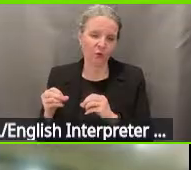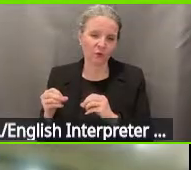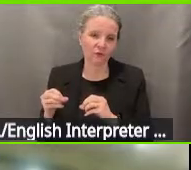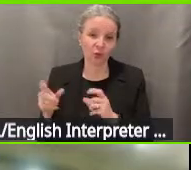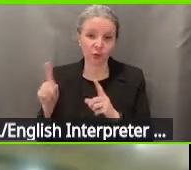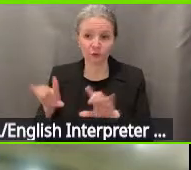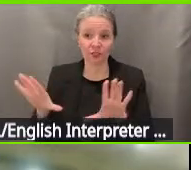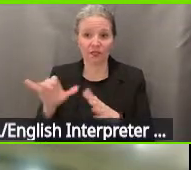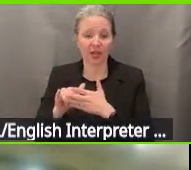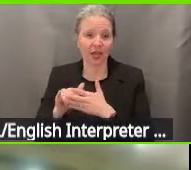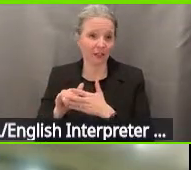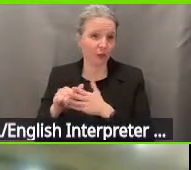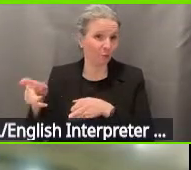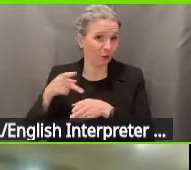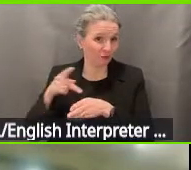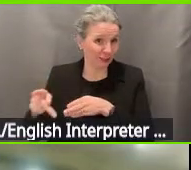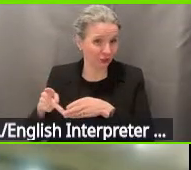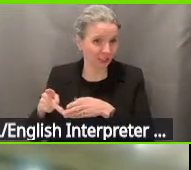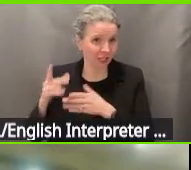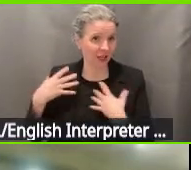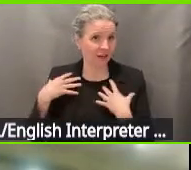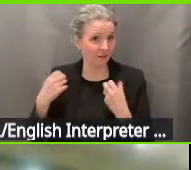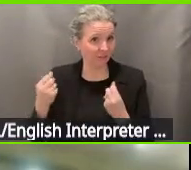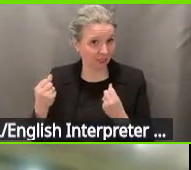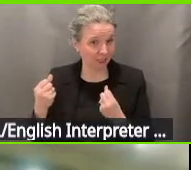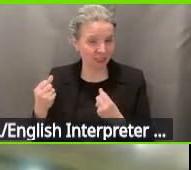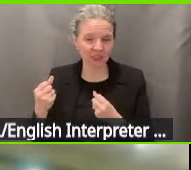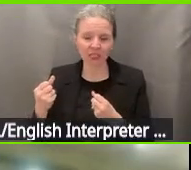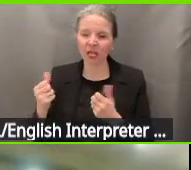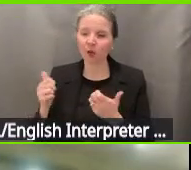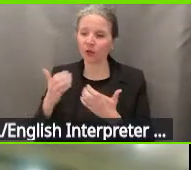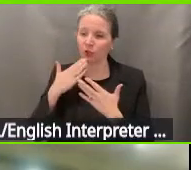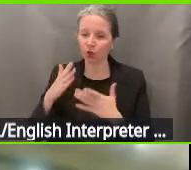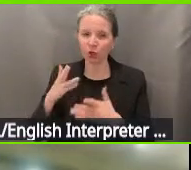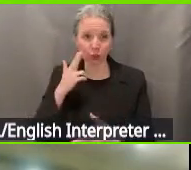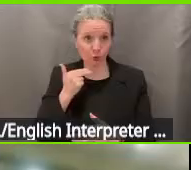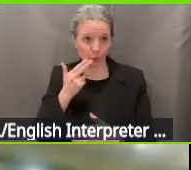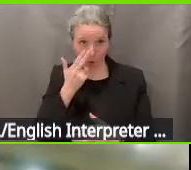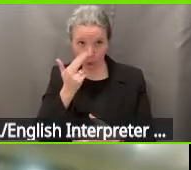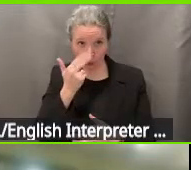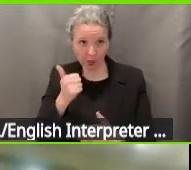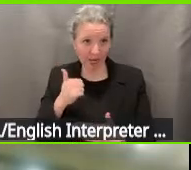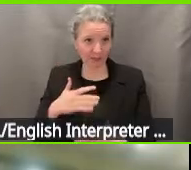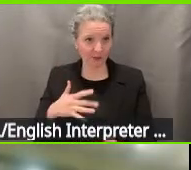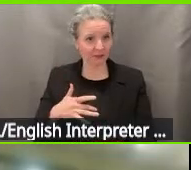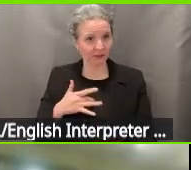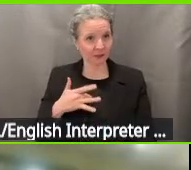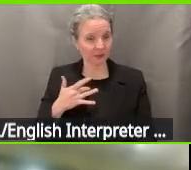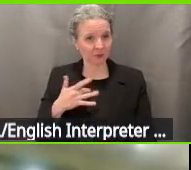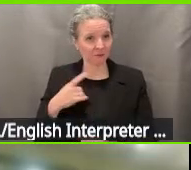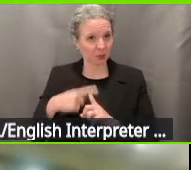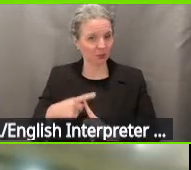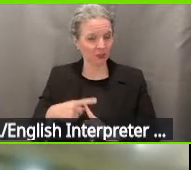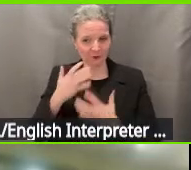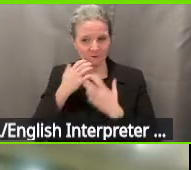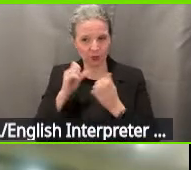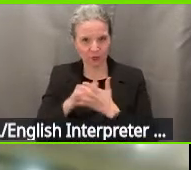done that just professionally, confidently, and with good humor and good spirits, and we value all of